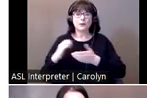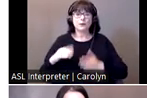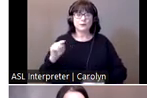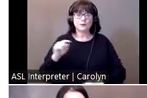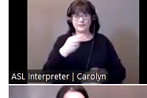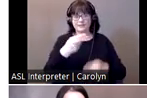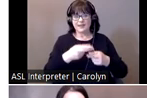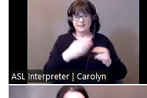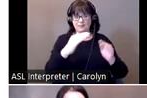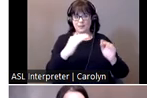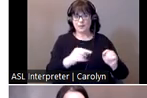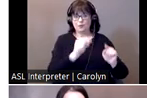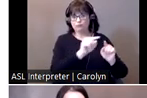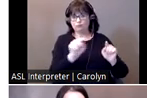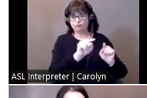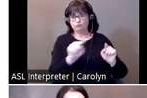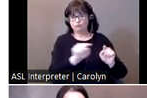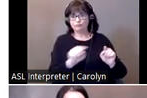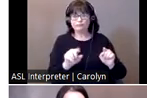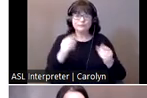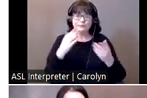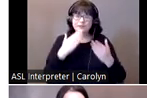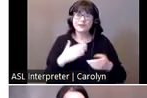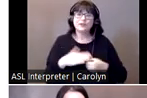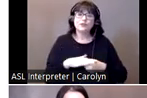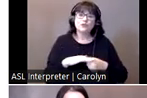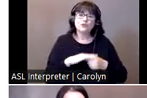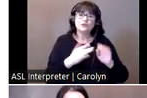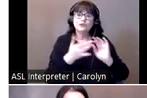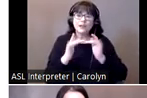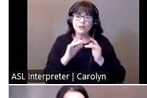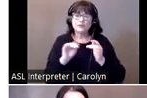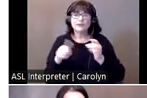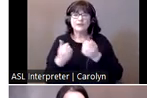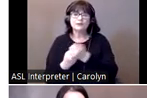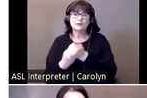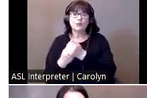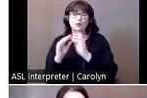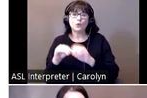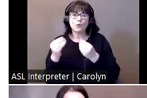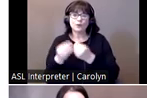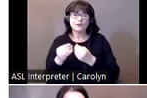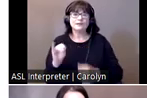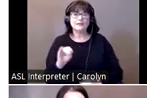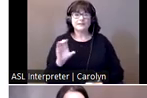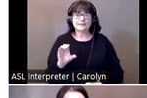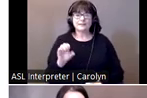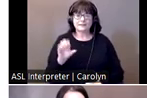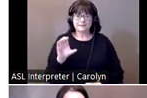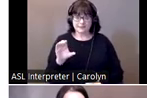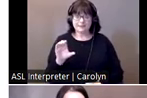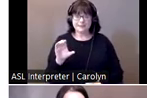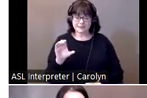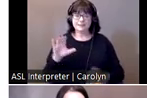see listed below, some of the regional networks and other support organizations like the CSC who have come together to develop our pop-up